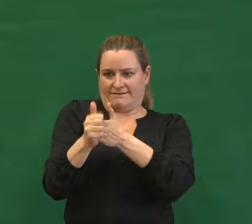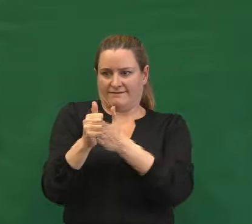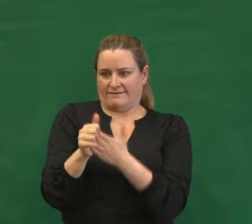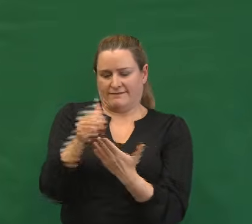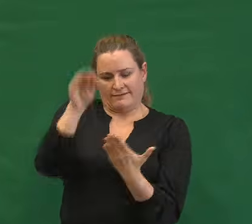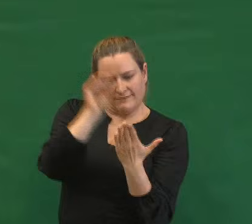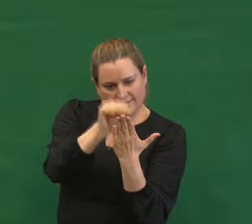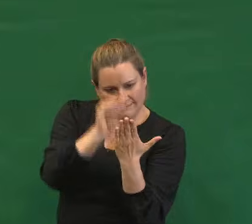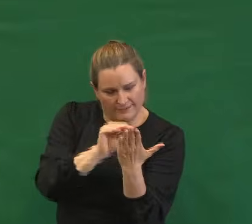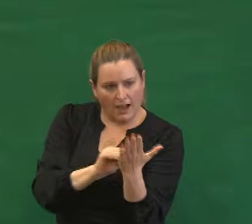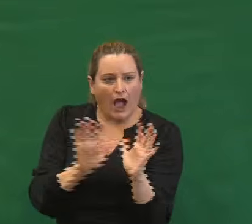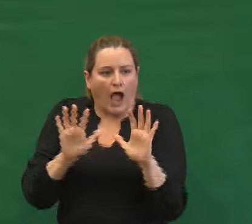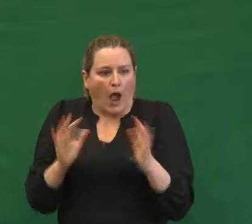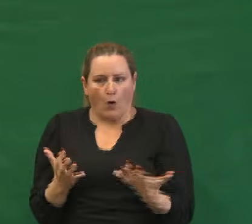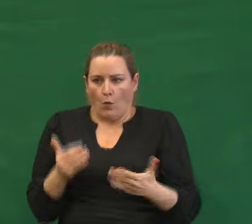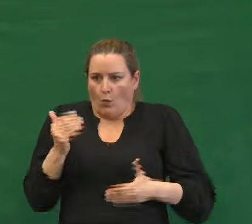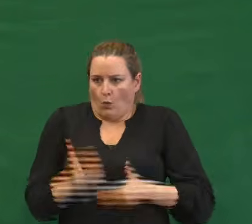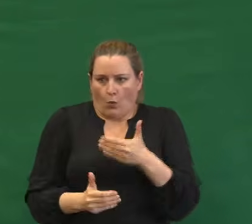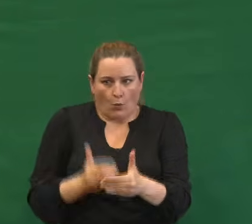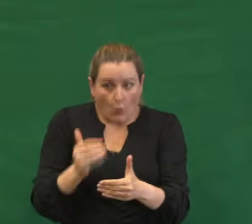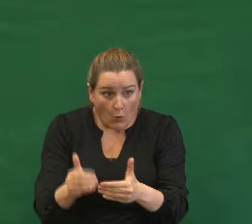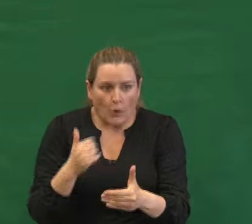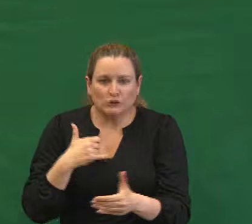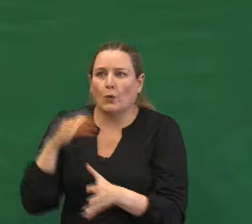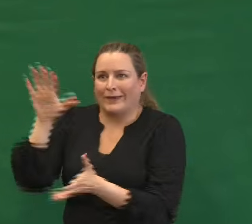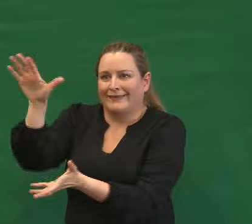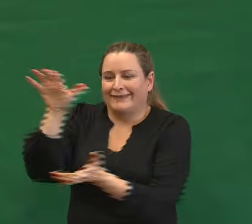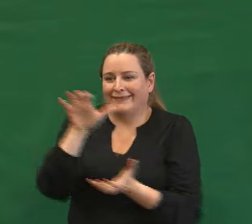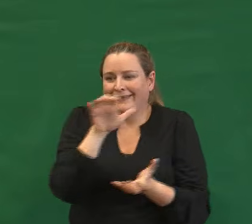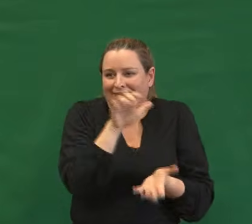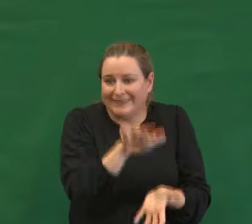which is, as you can see, very small on the left.